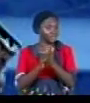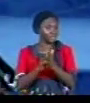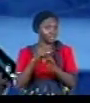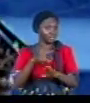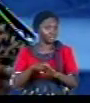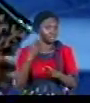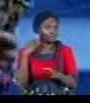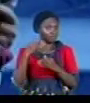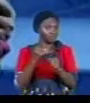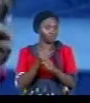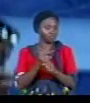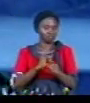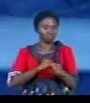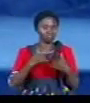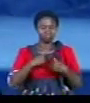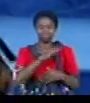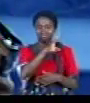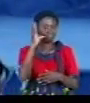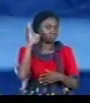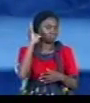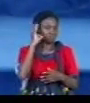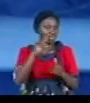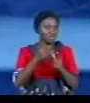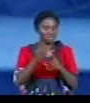eat up to 2 o'clock,